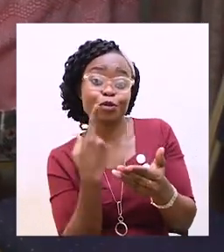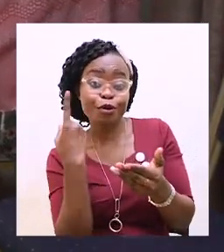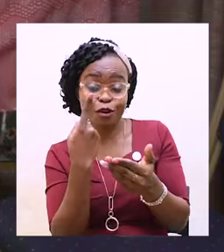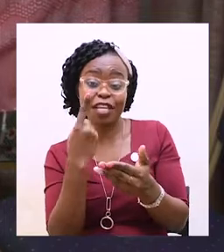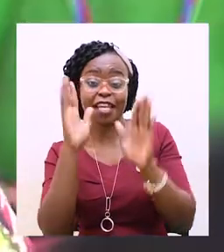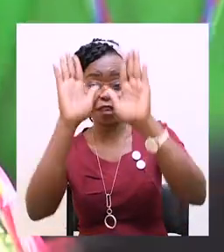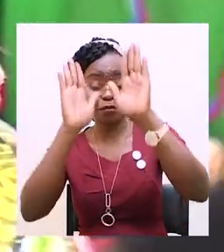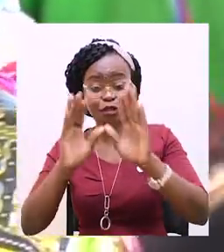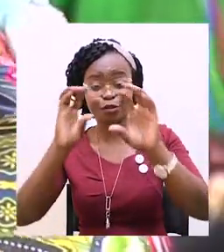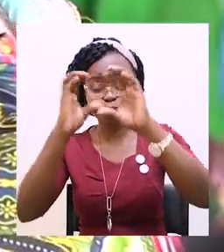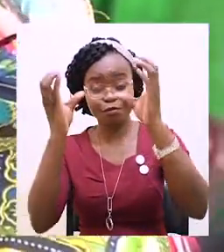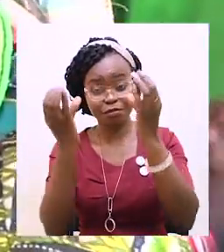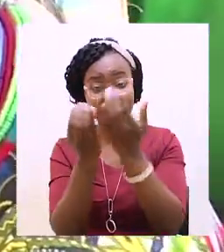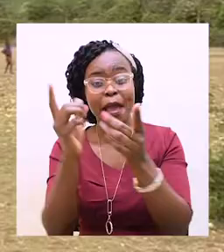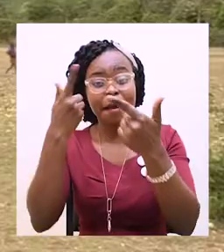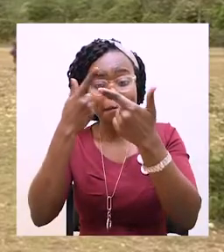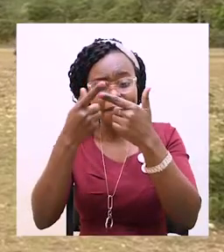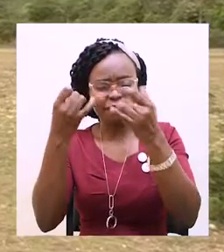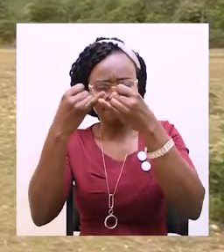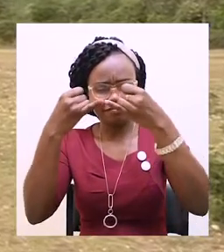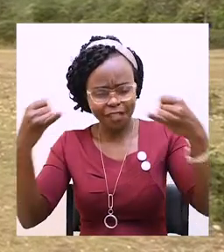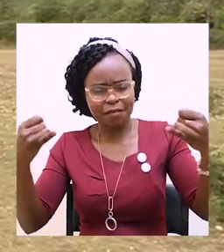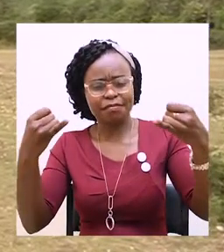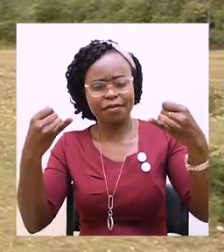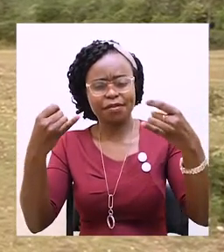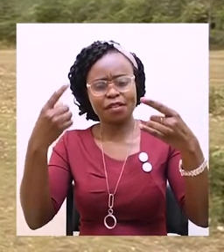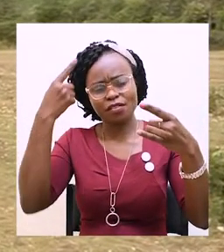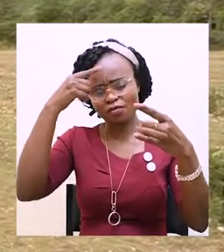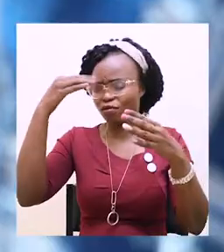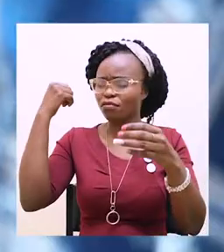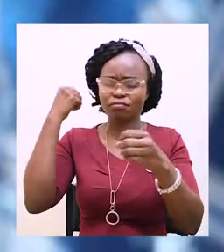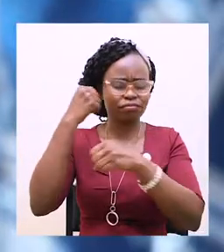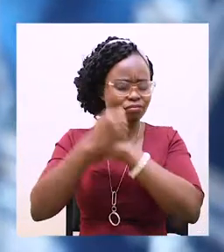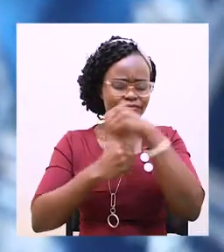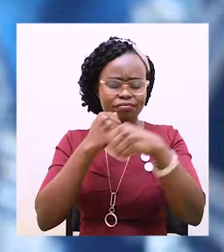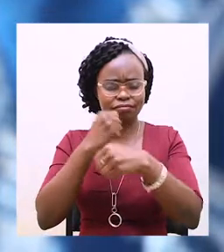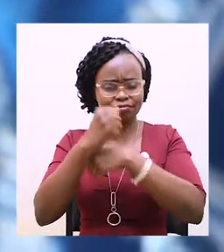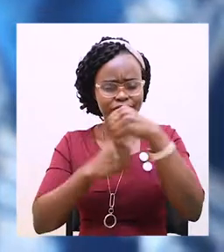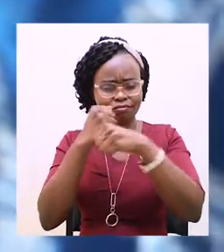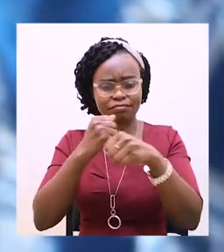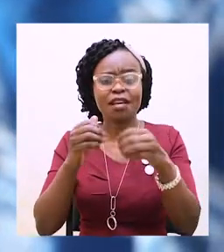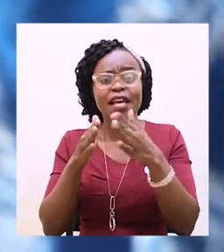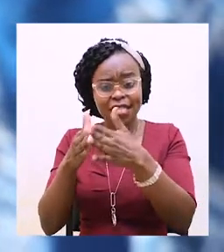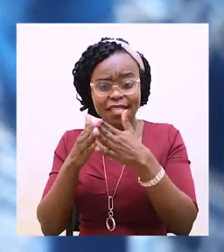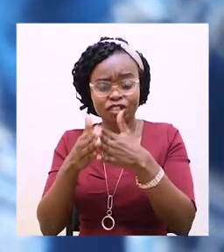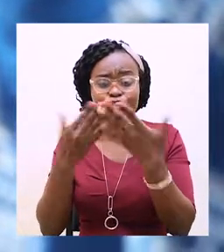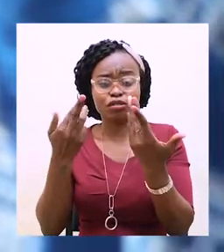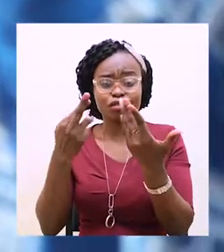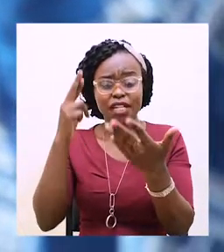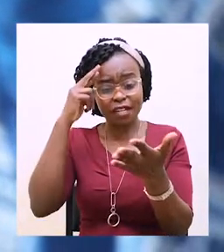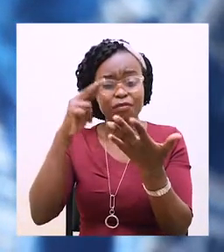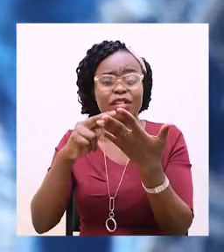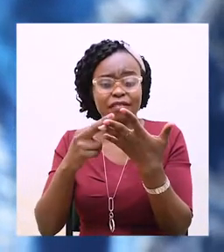to communities, but they address gaps that have existed for years. Sexual and Reproductive Health and